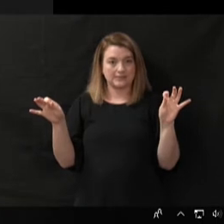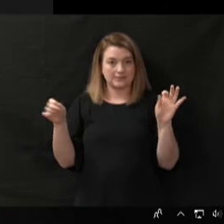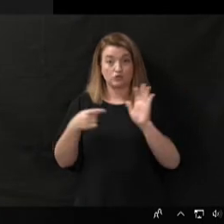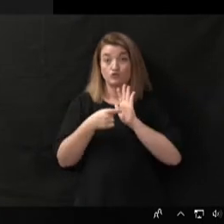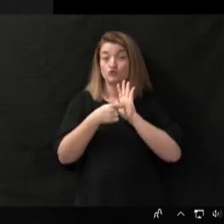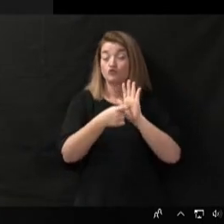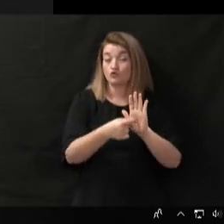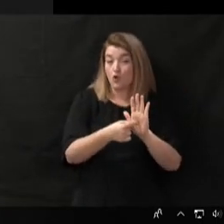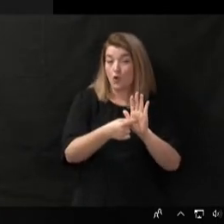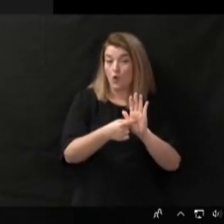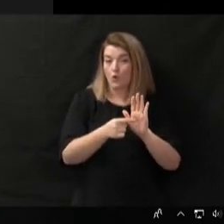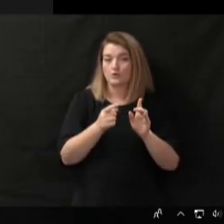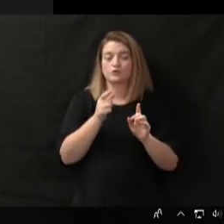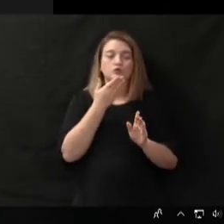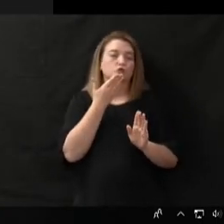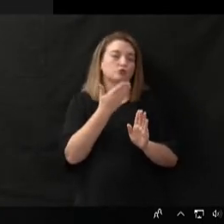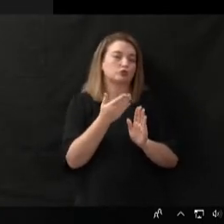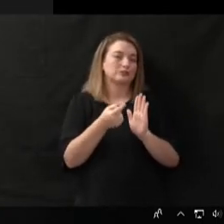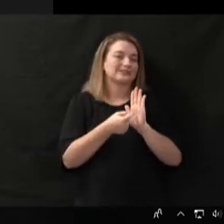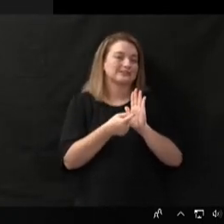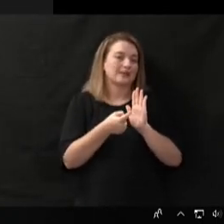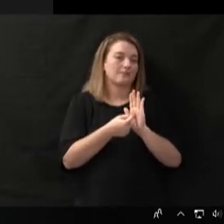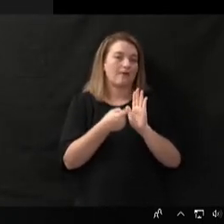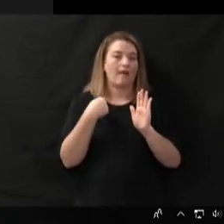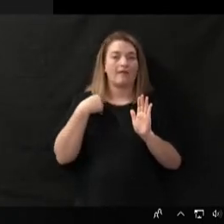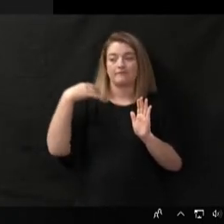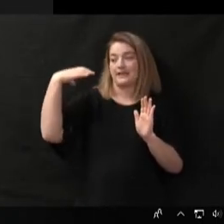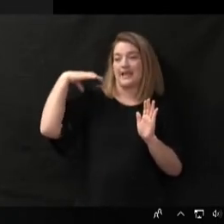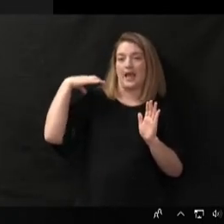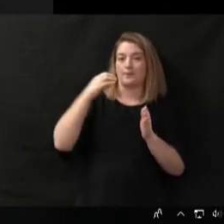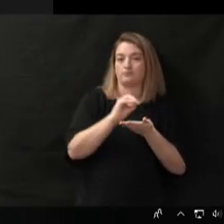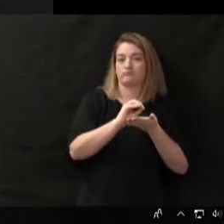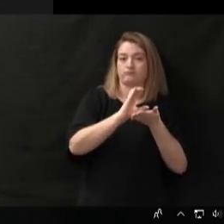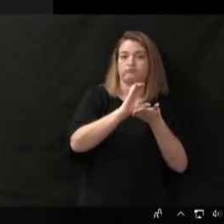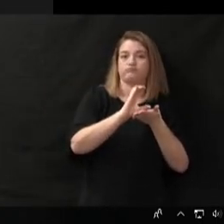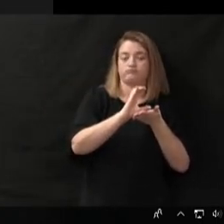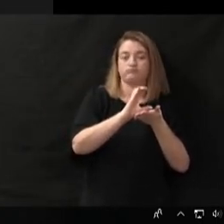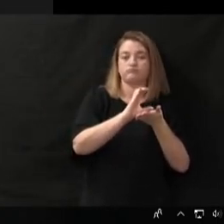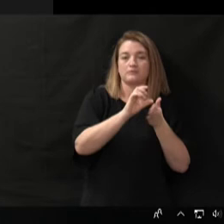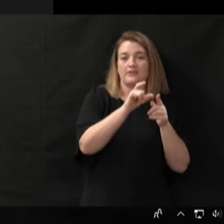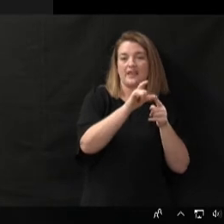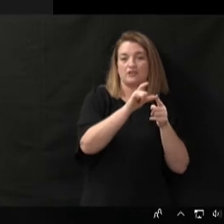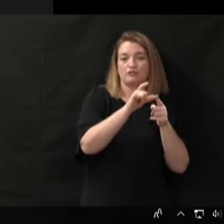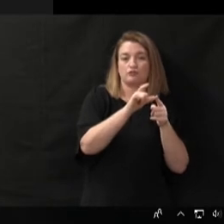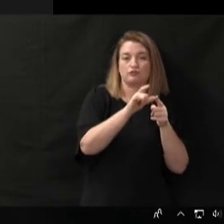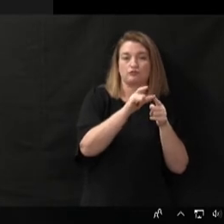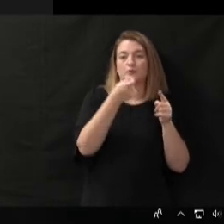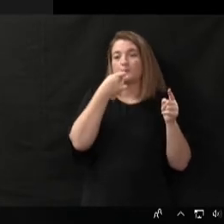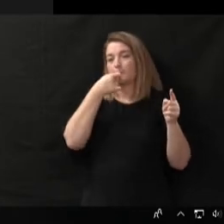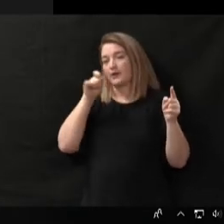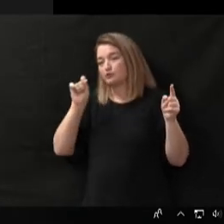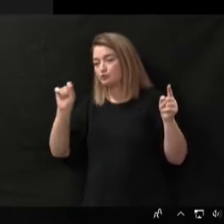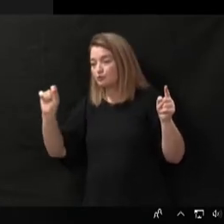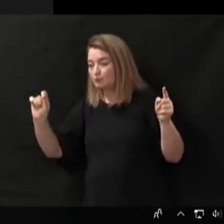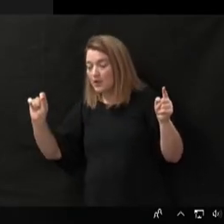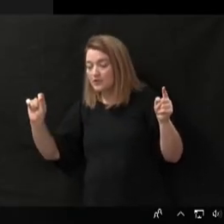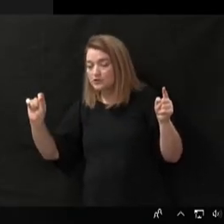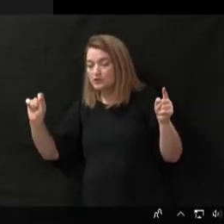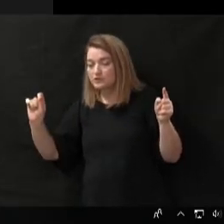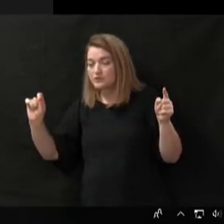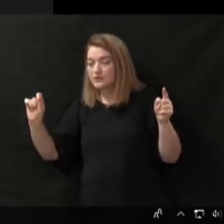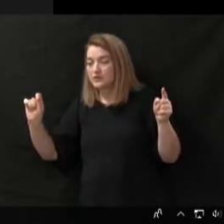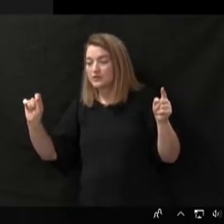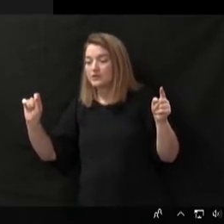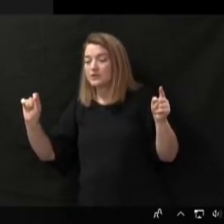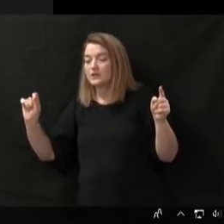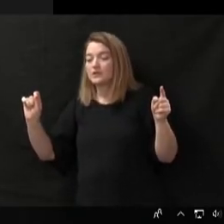there and that there's some sort of punctuation mark here, and here's the rest of their sentence.